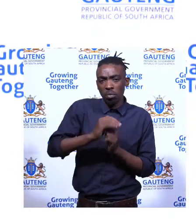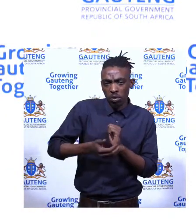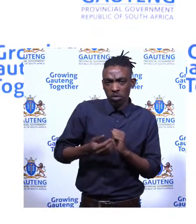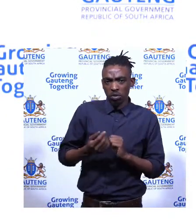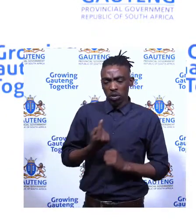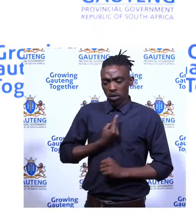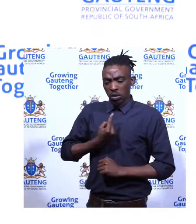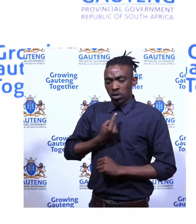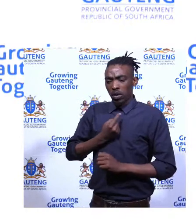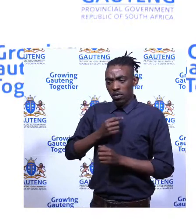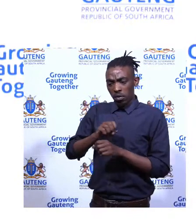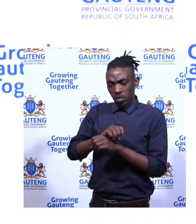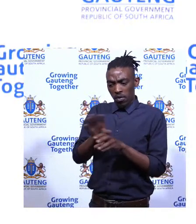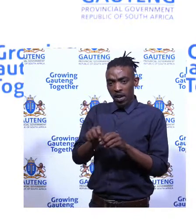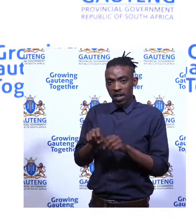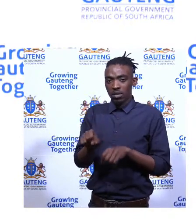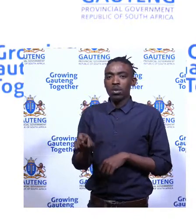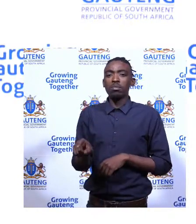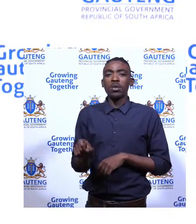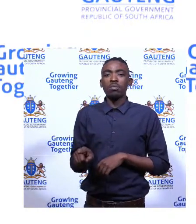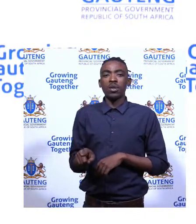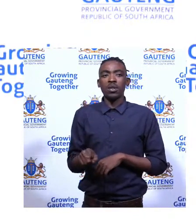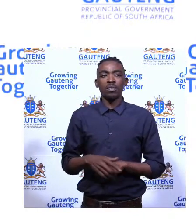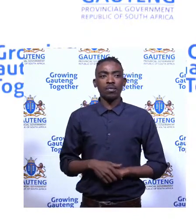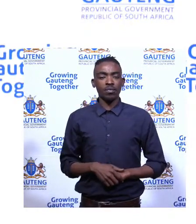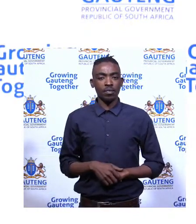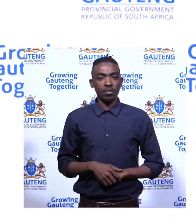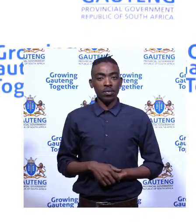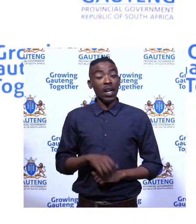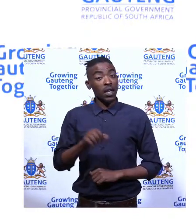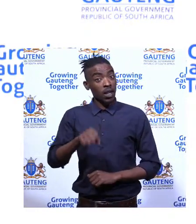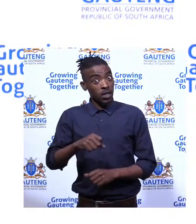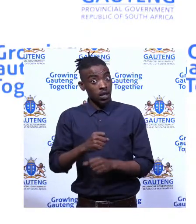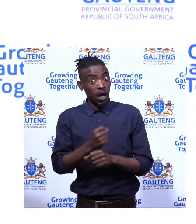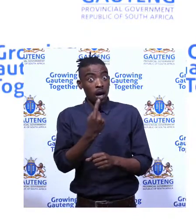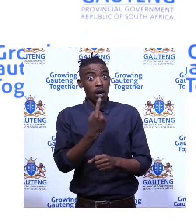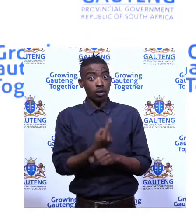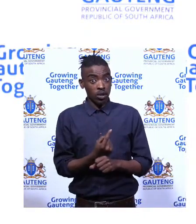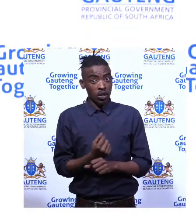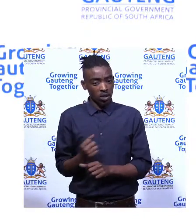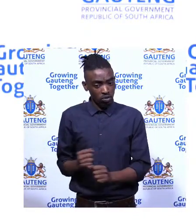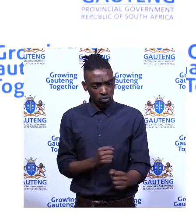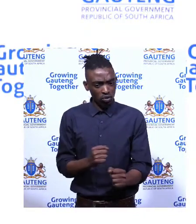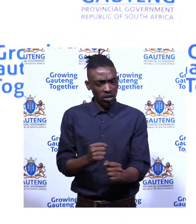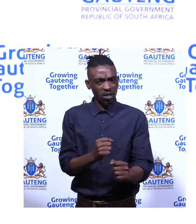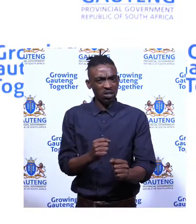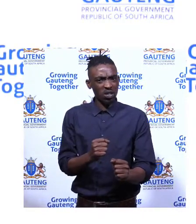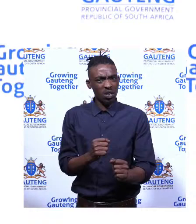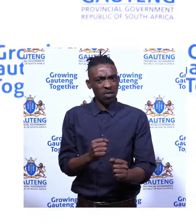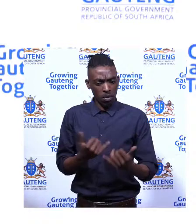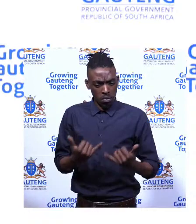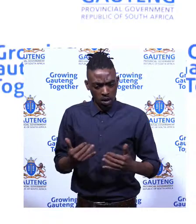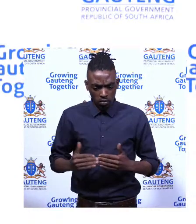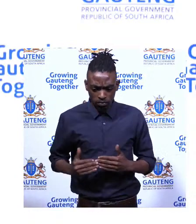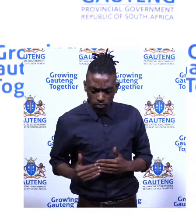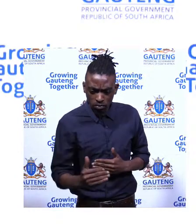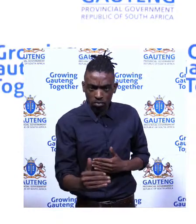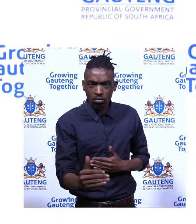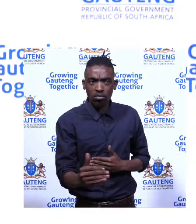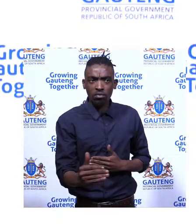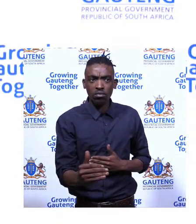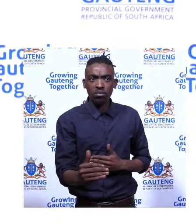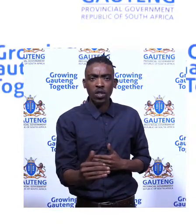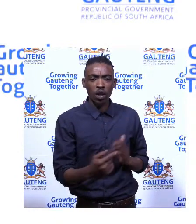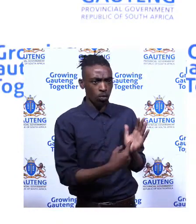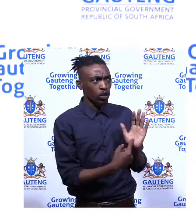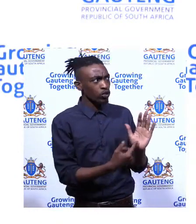community level where the facilities are. So Gauteng province strategy going forward is going to be that, which was